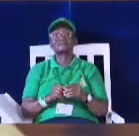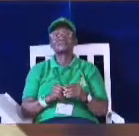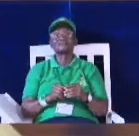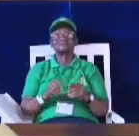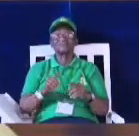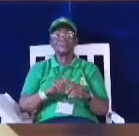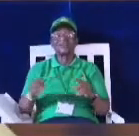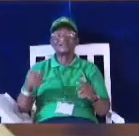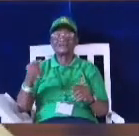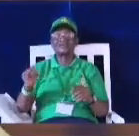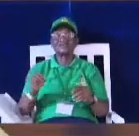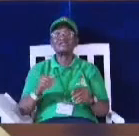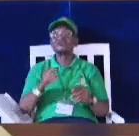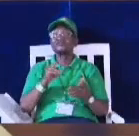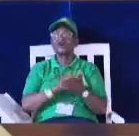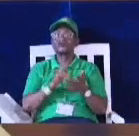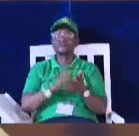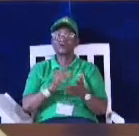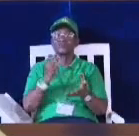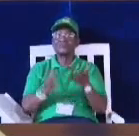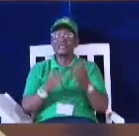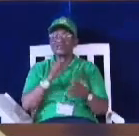But the doctor might not know